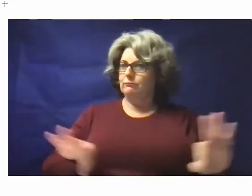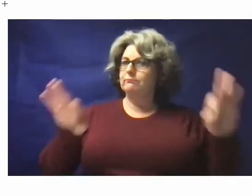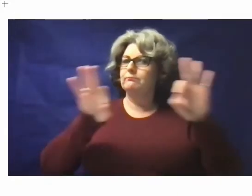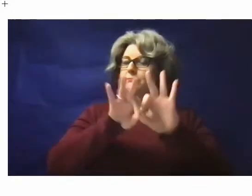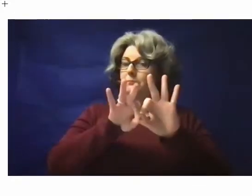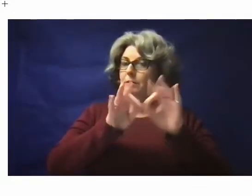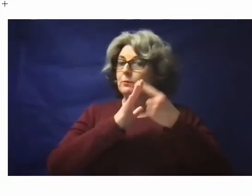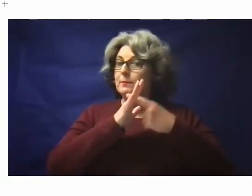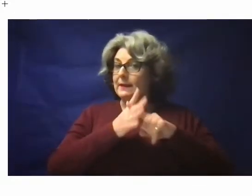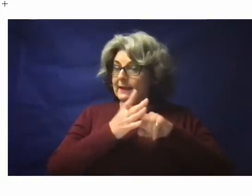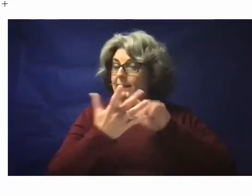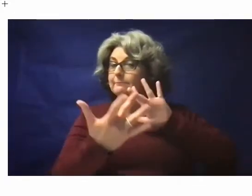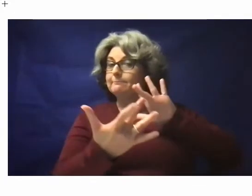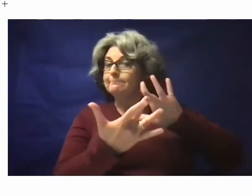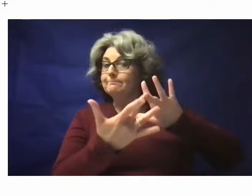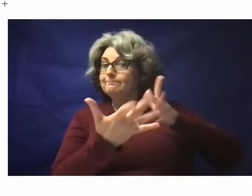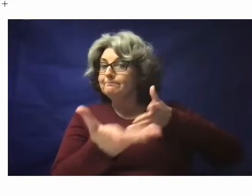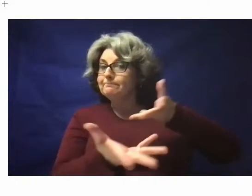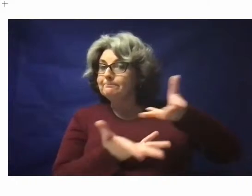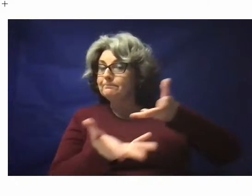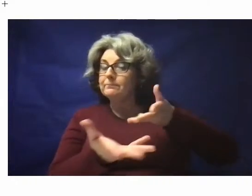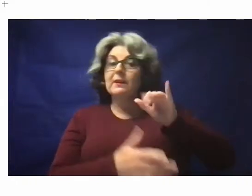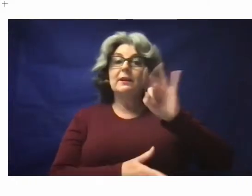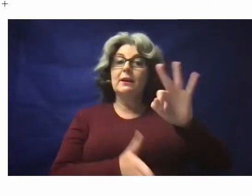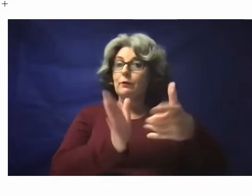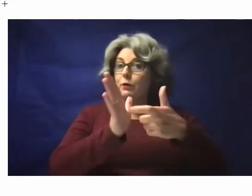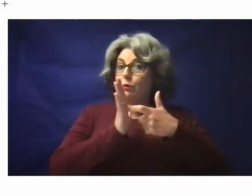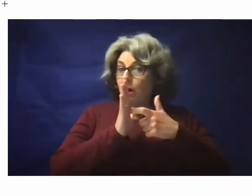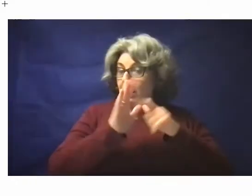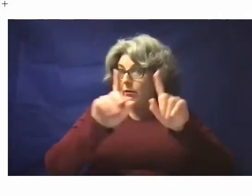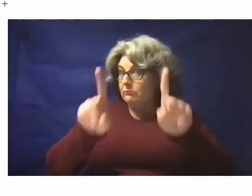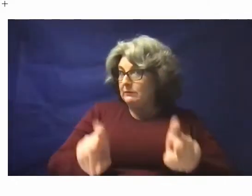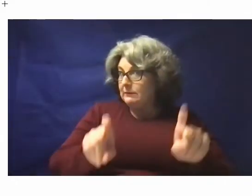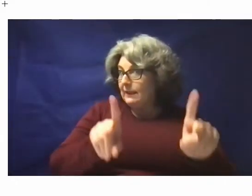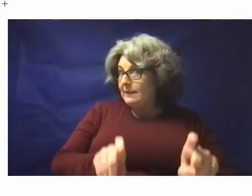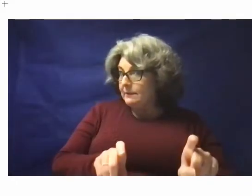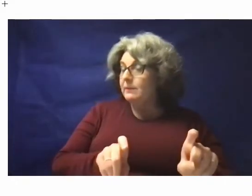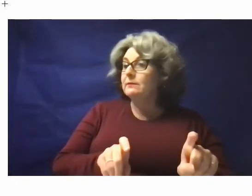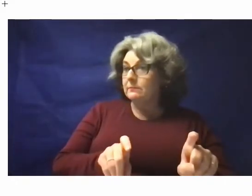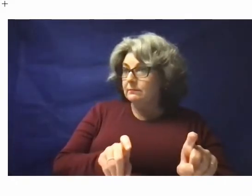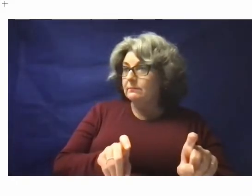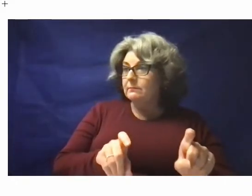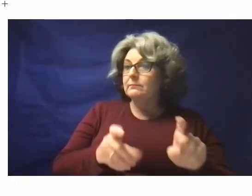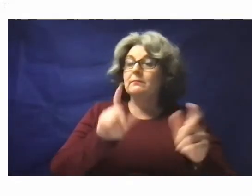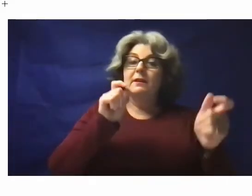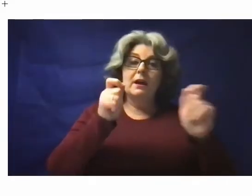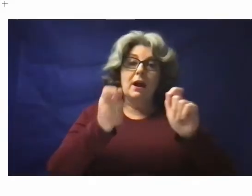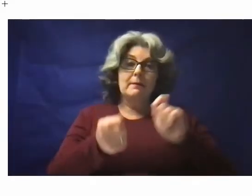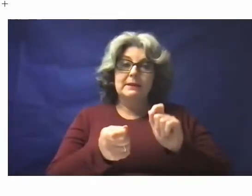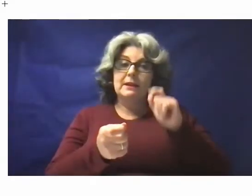this conversation. If you require assessment, the accommodation